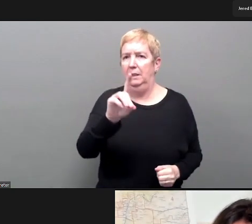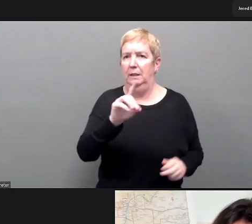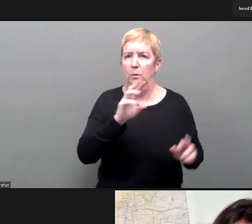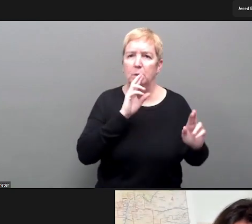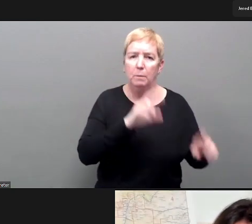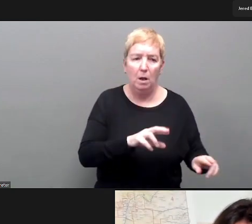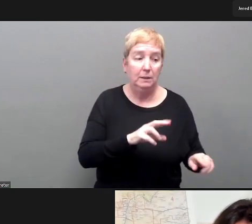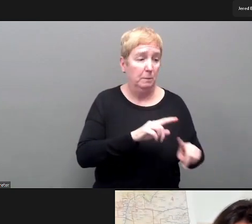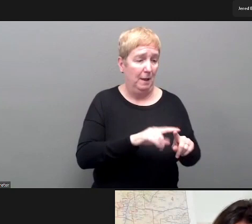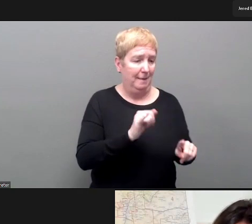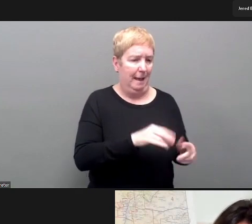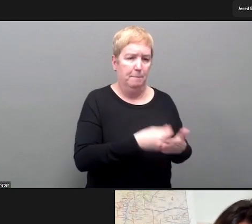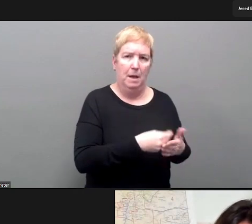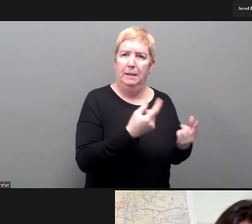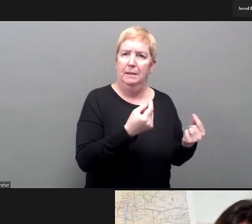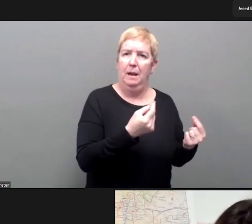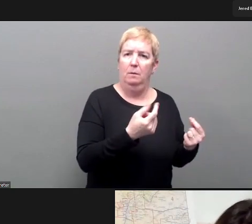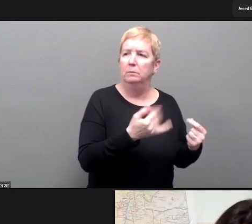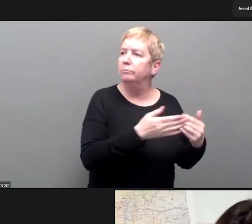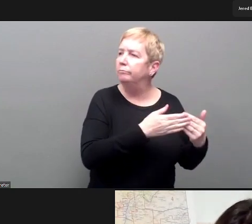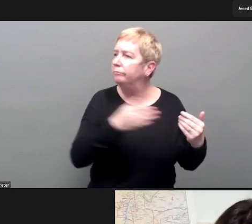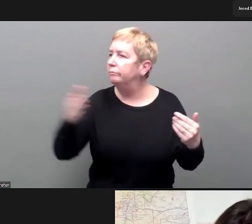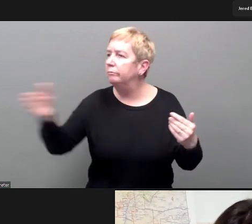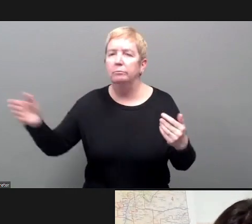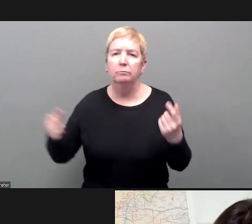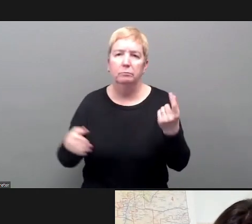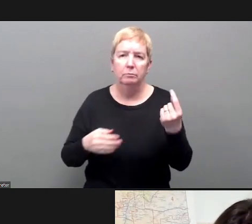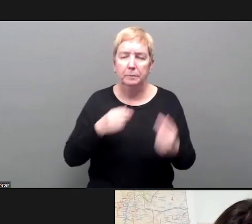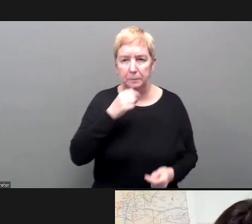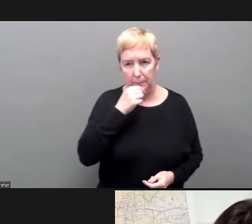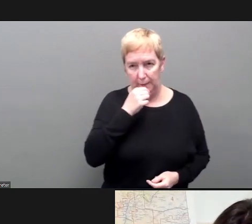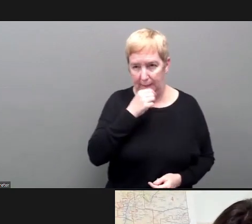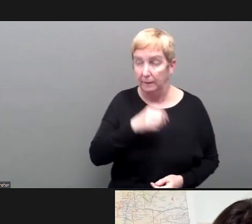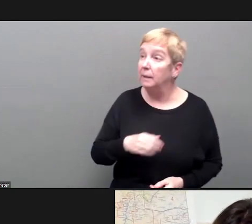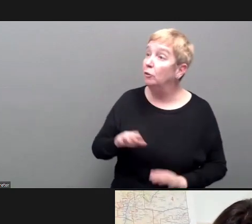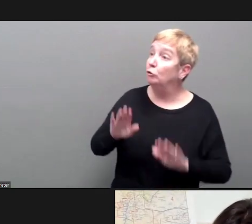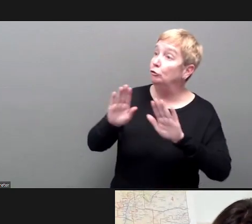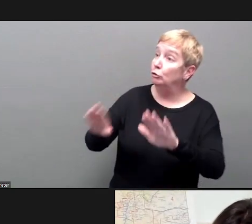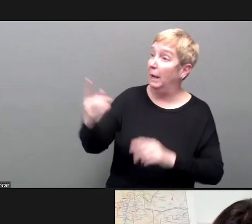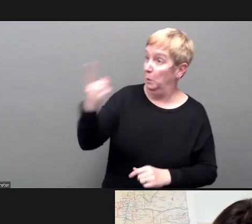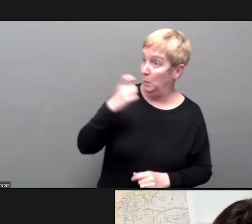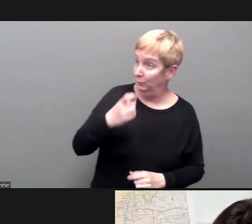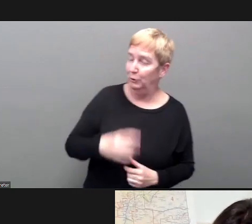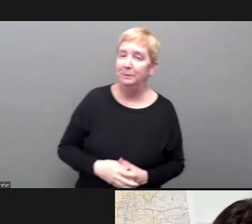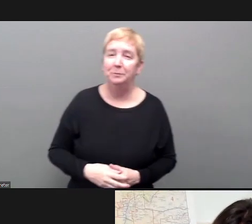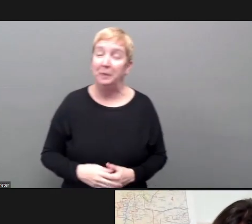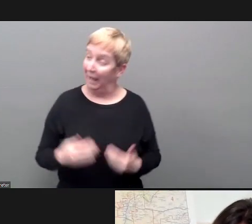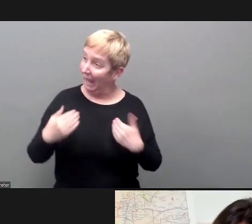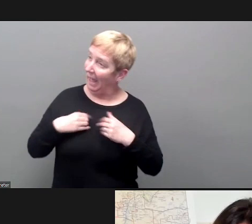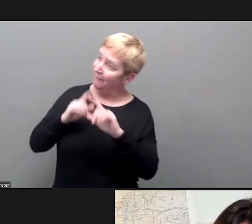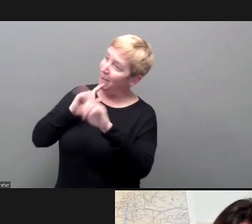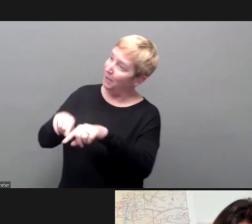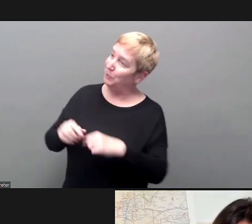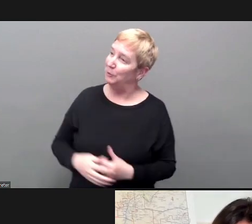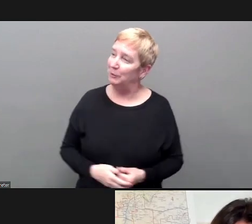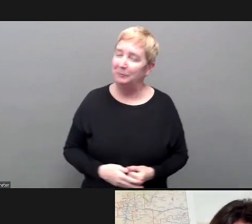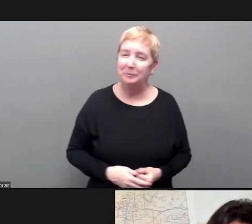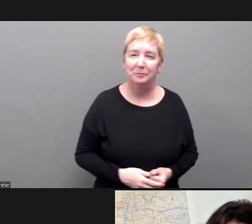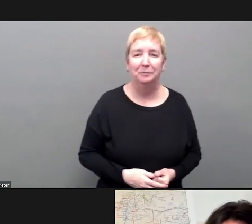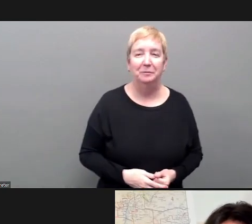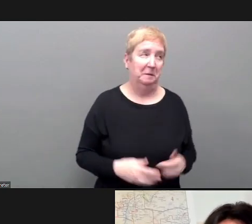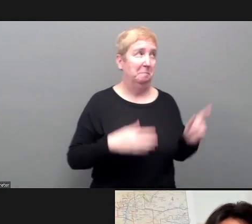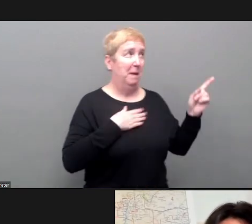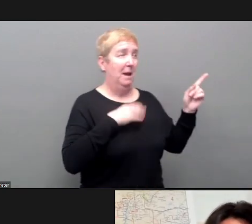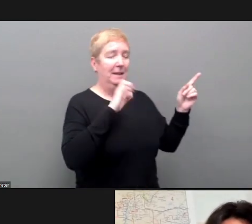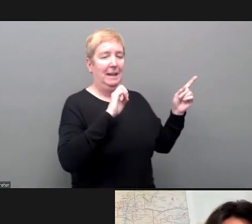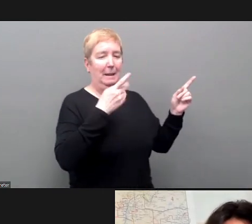and what's happening with the staffing? Thank you. Okay, great questions that I happen to have answers to, thanks to my crack epi team